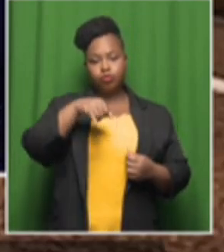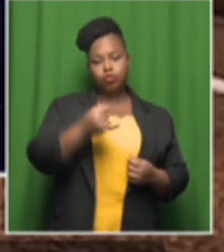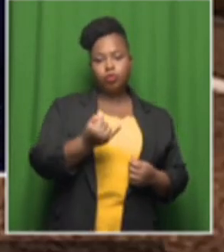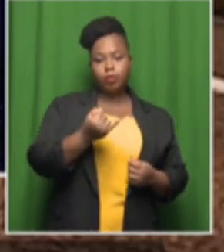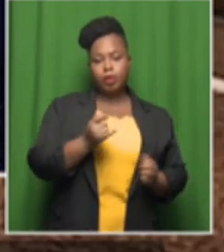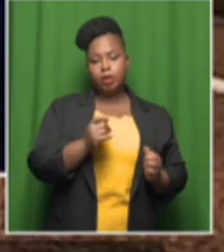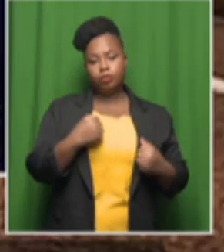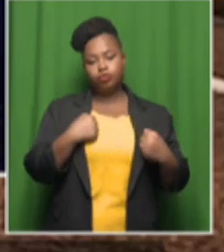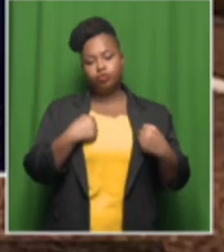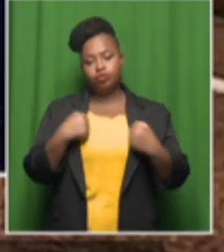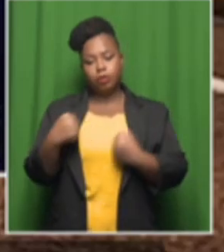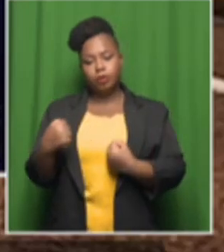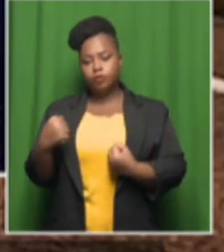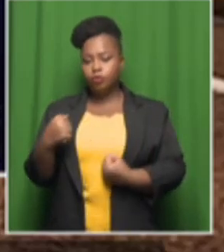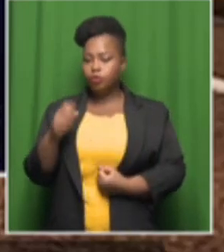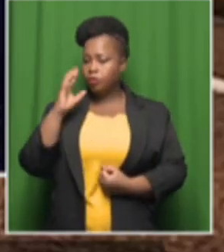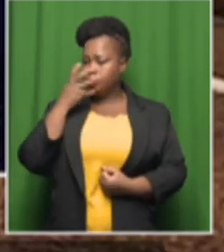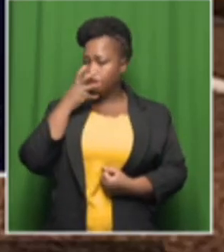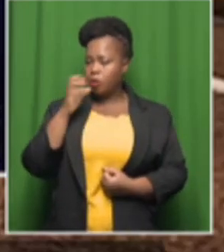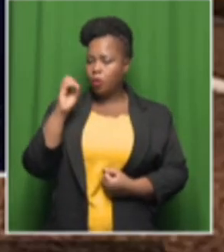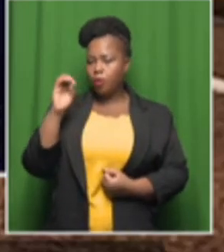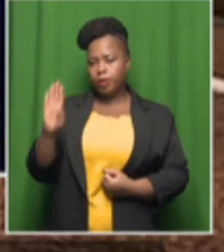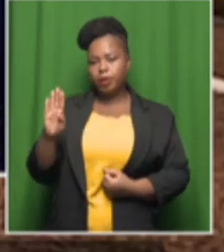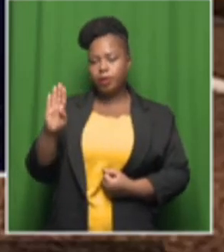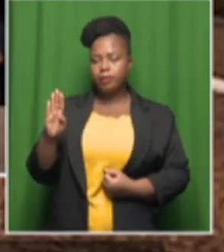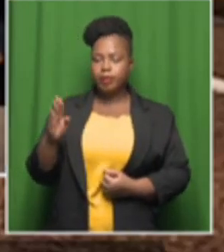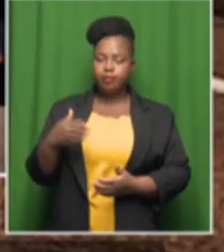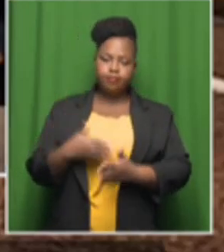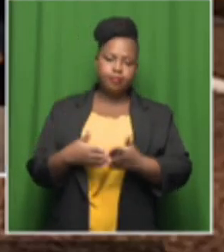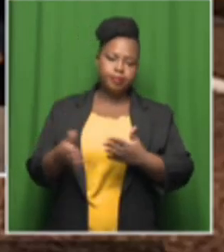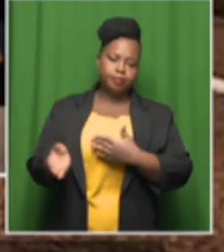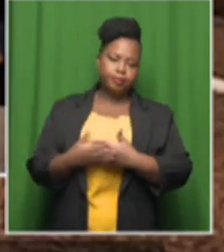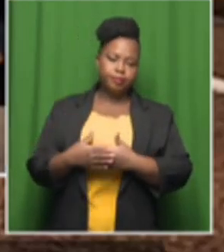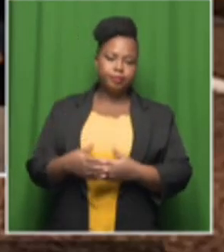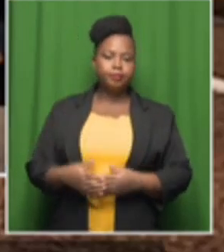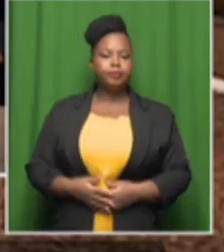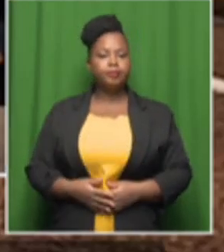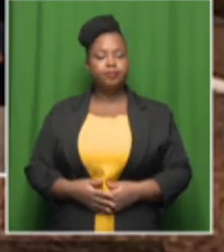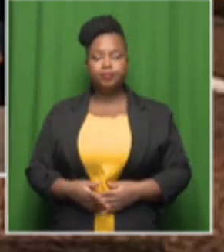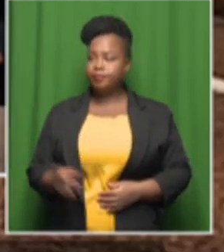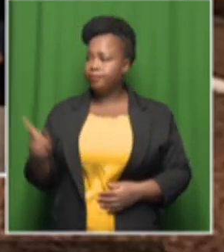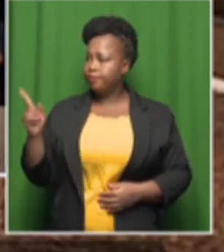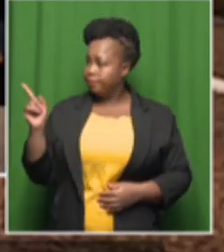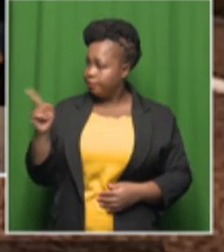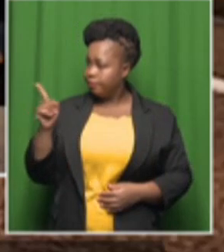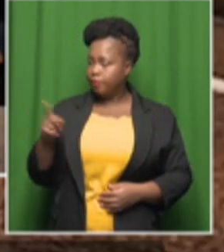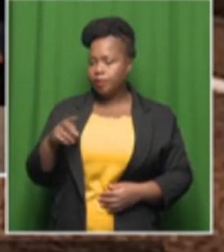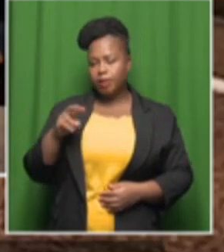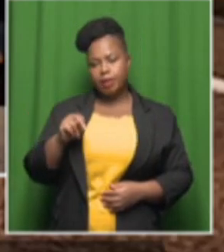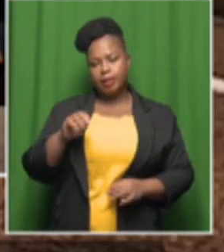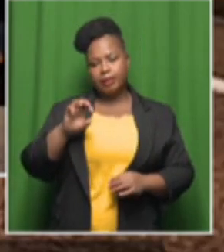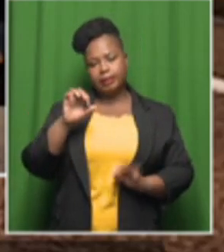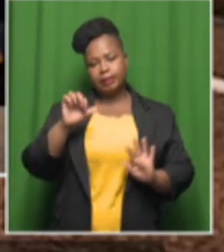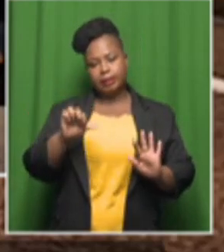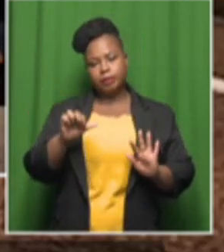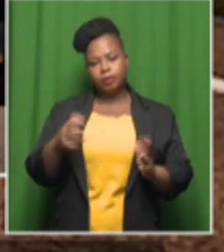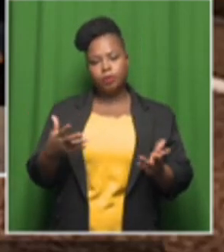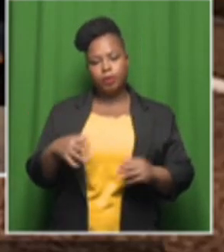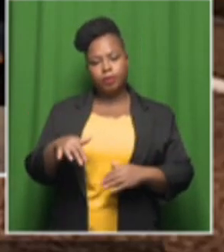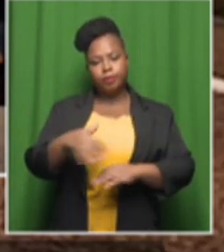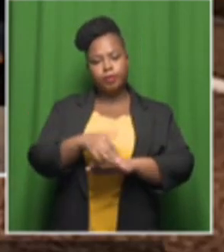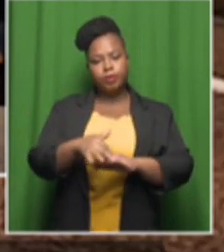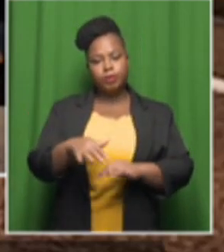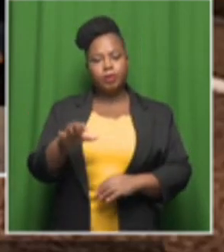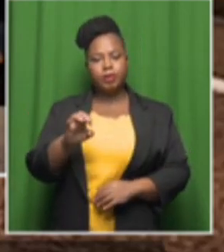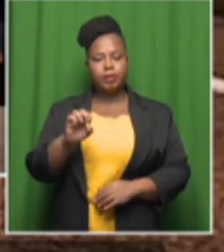longer alternative routing around that one. Protesters back. They've been here all week. This is the N6 just outside East London, closing the road